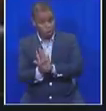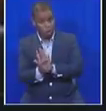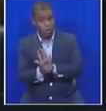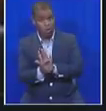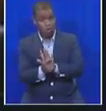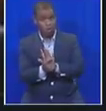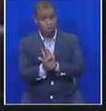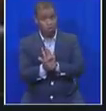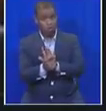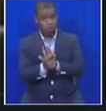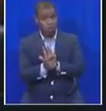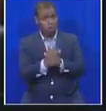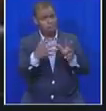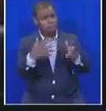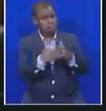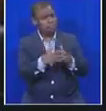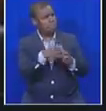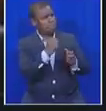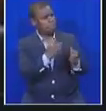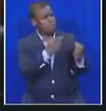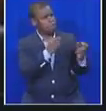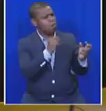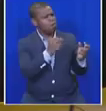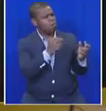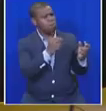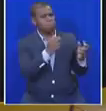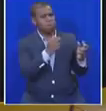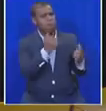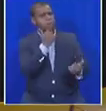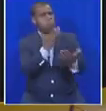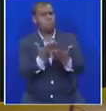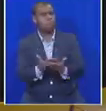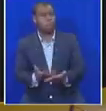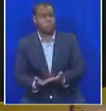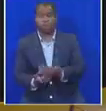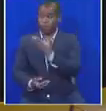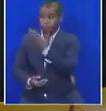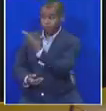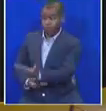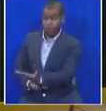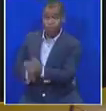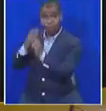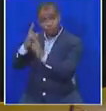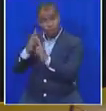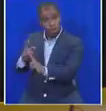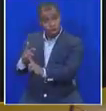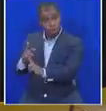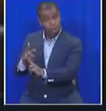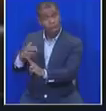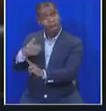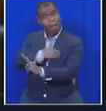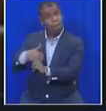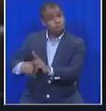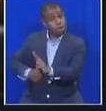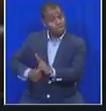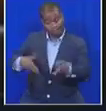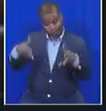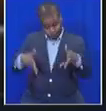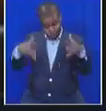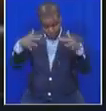to raise what you are raising. This Honourable President was elected in this House.